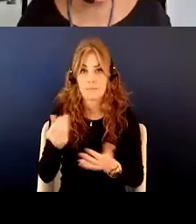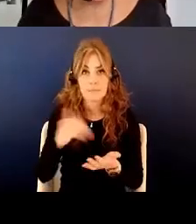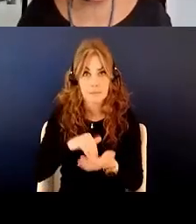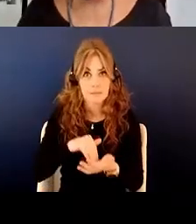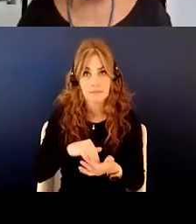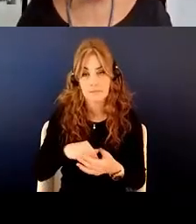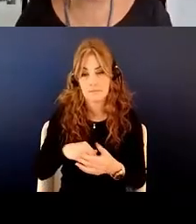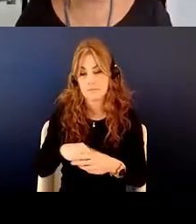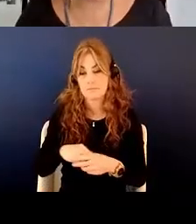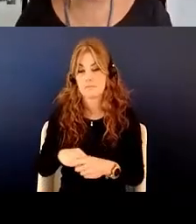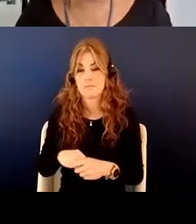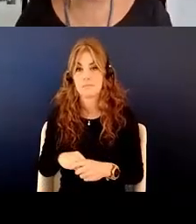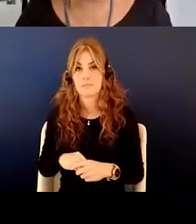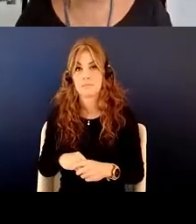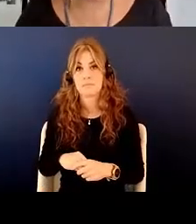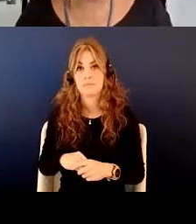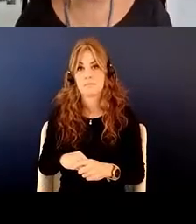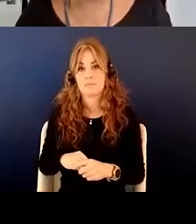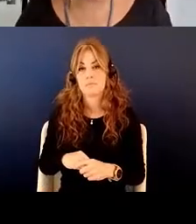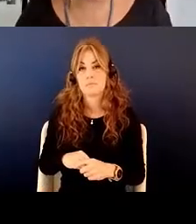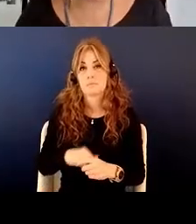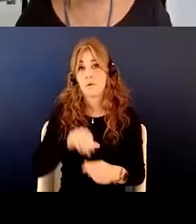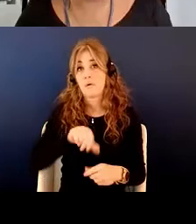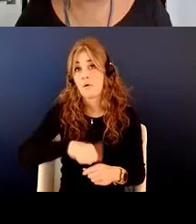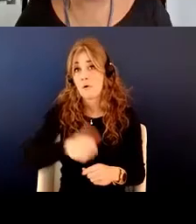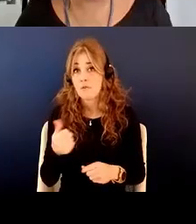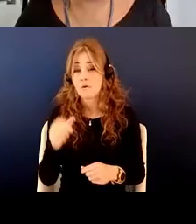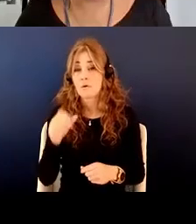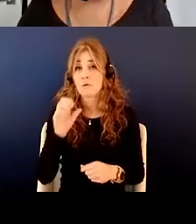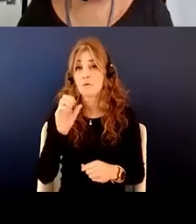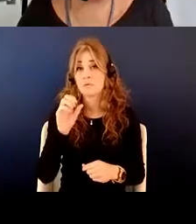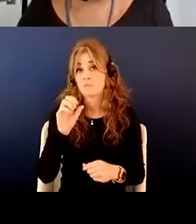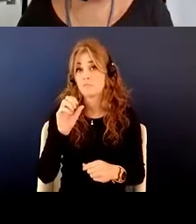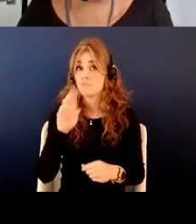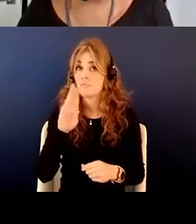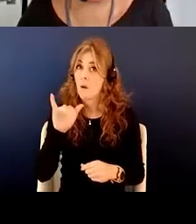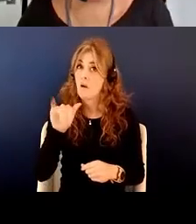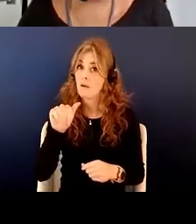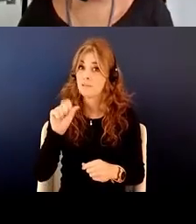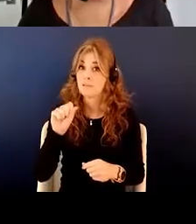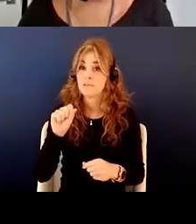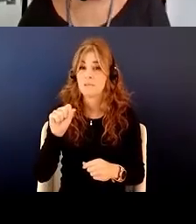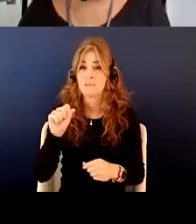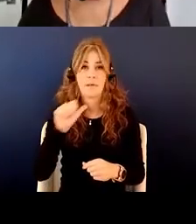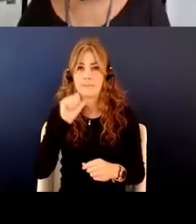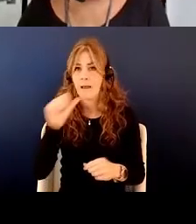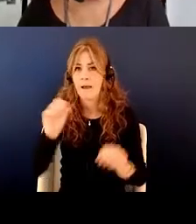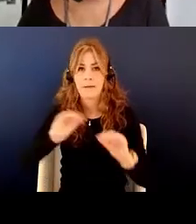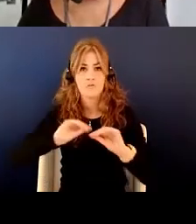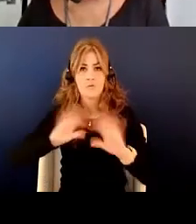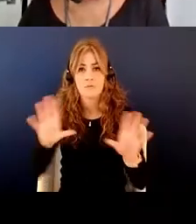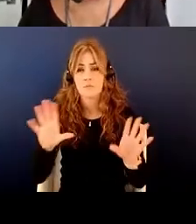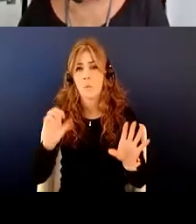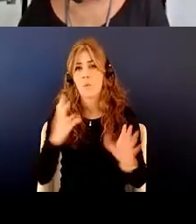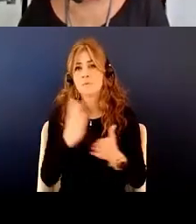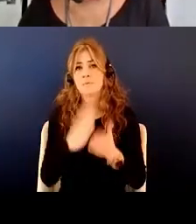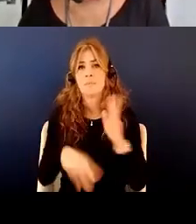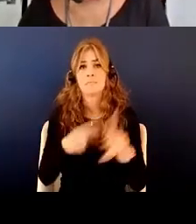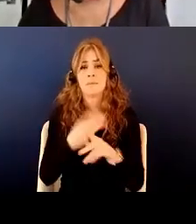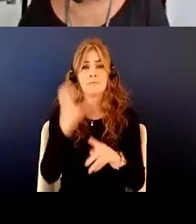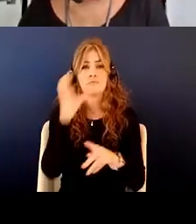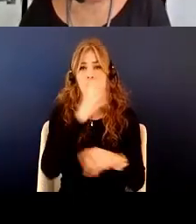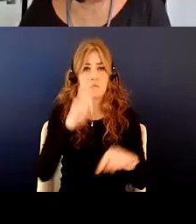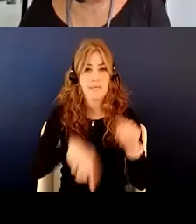know, another potential source of bias is if we have a non-transparent or non-reproducible search strategy.